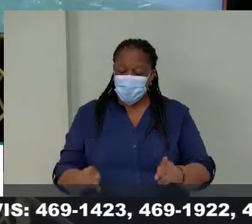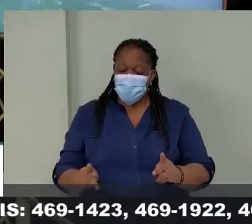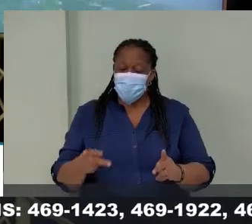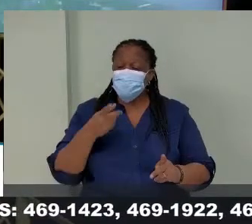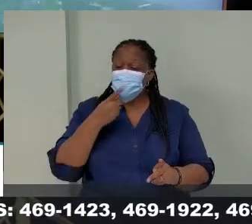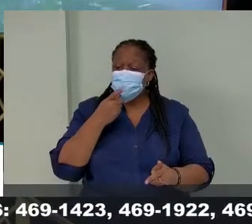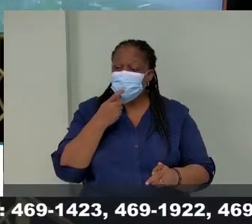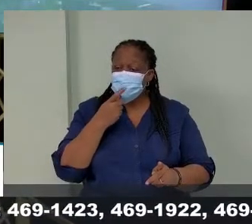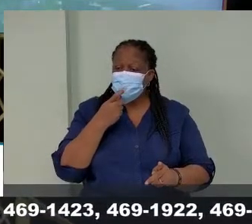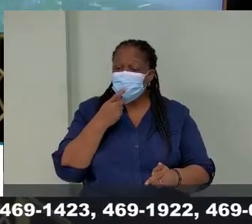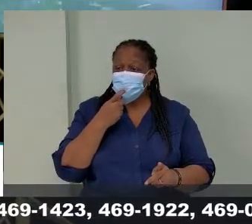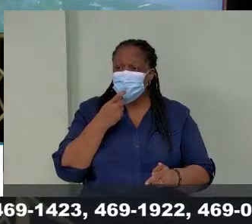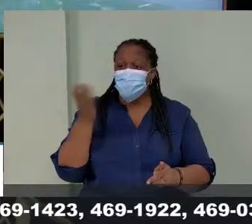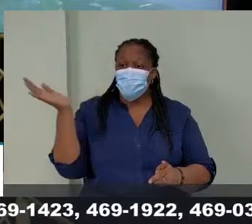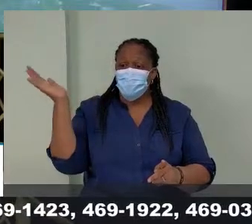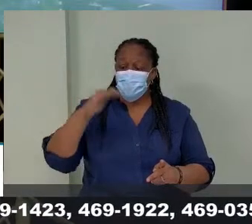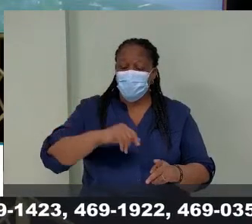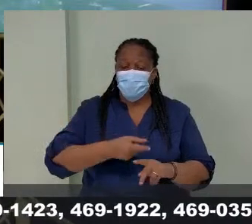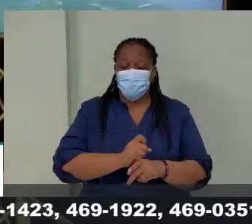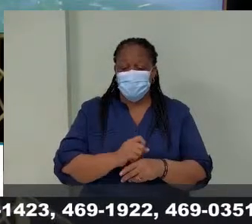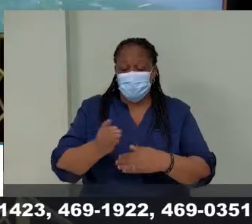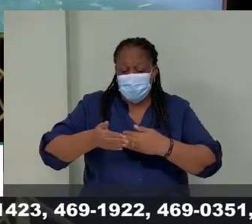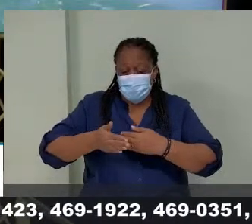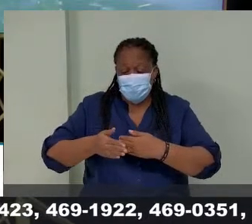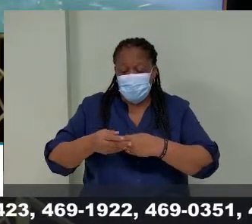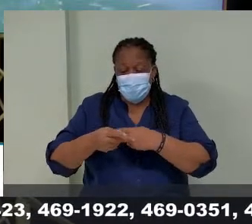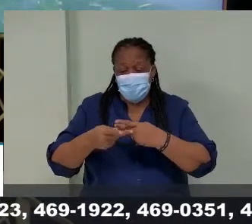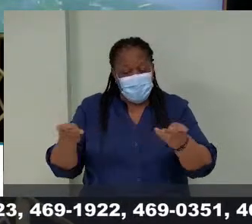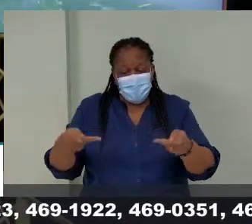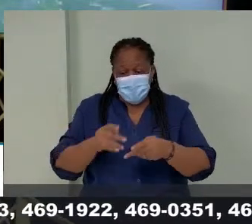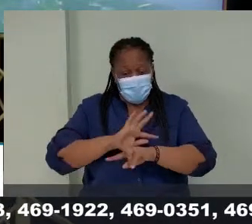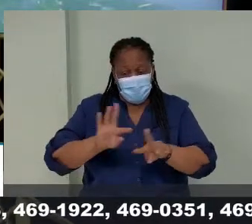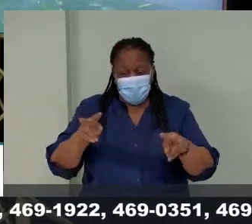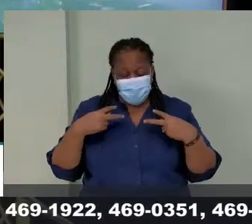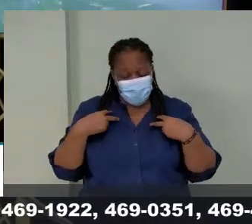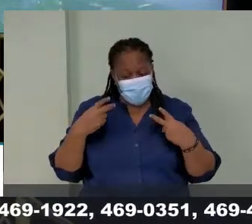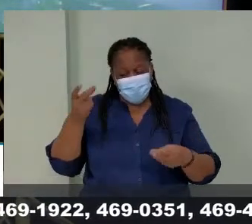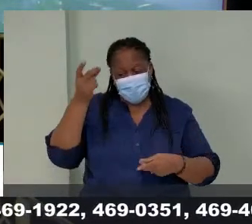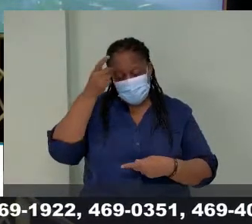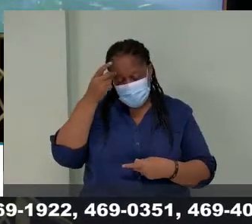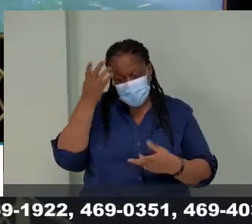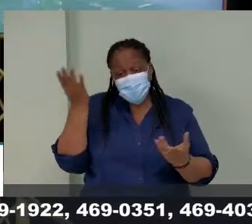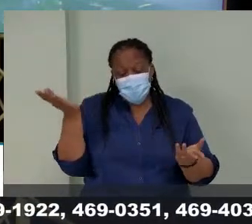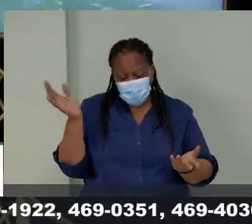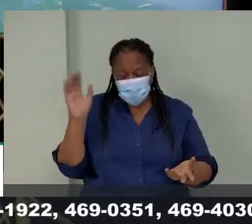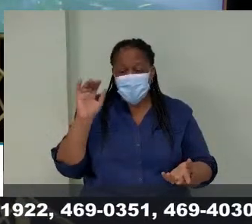with this quarantine must be agreed to before it can be permitted.